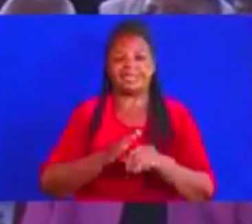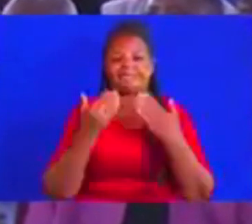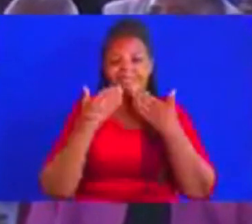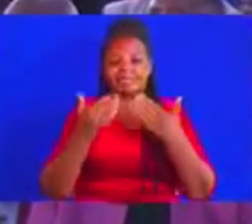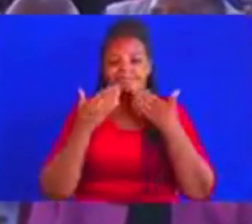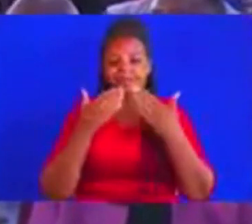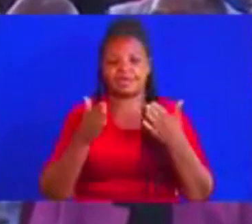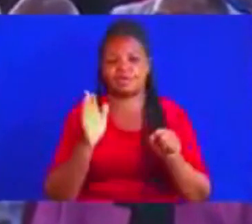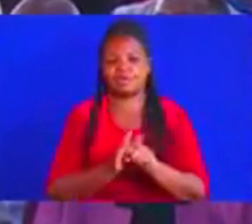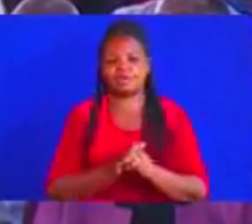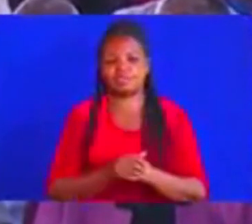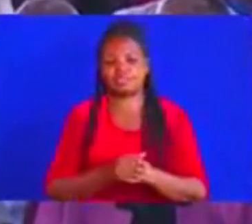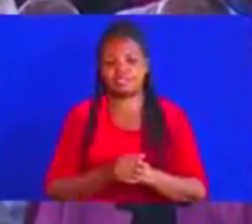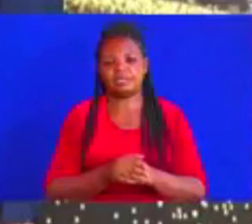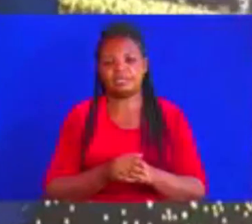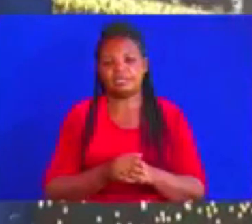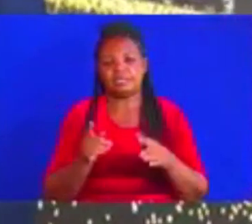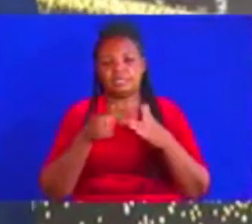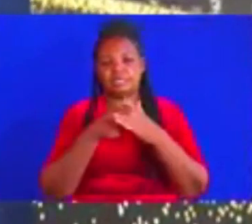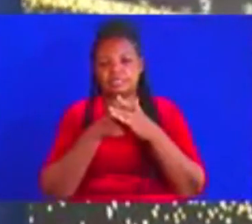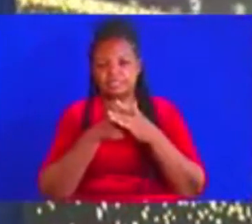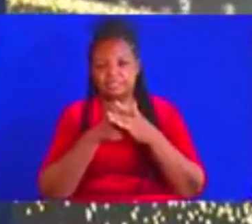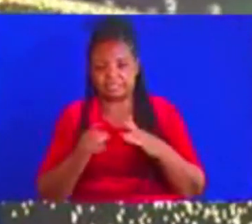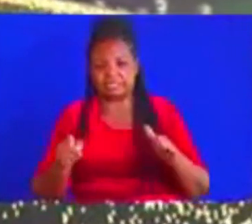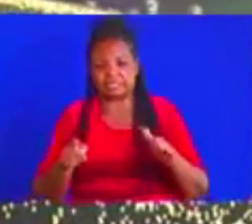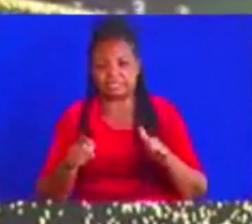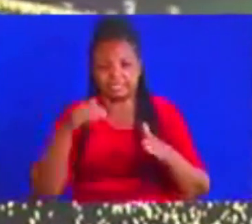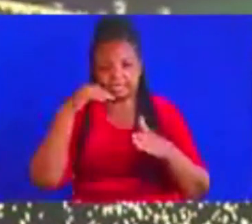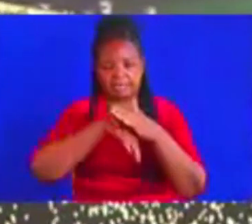much. We'll start with three scriptures.